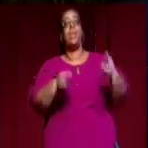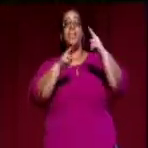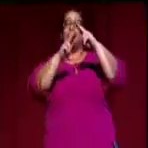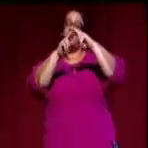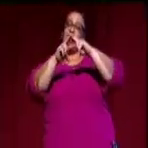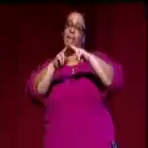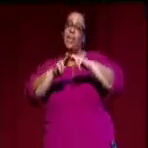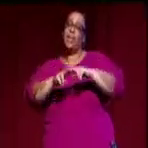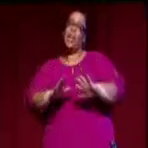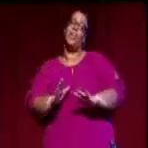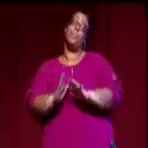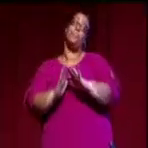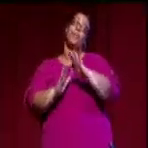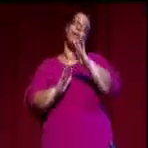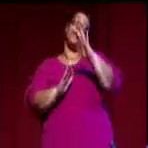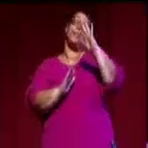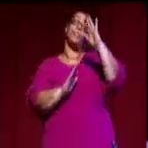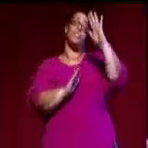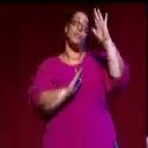that it